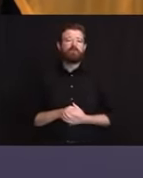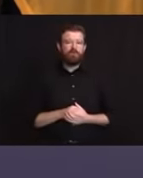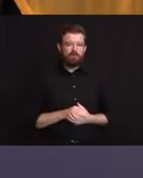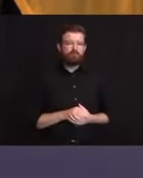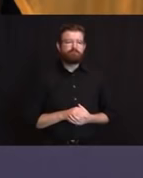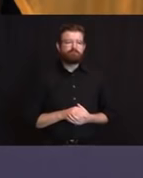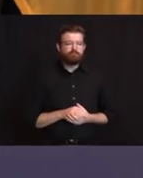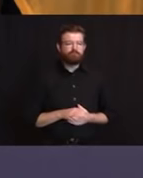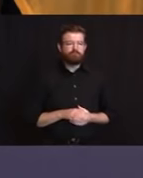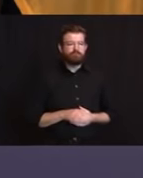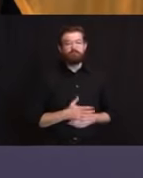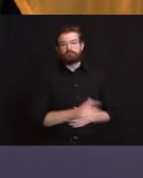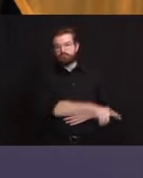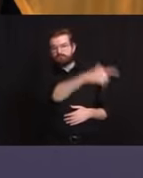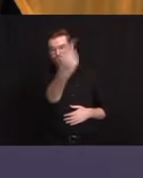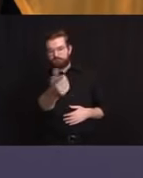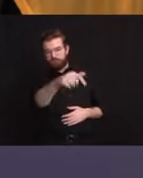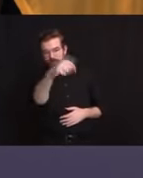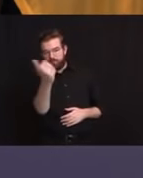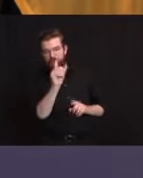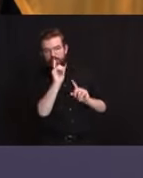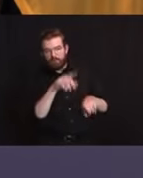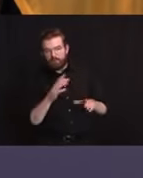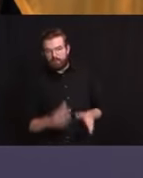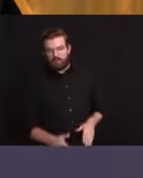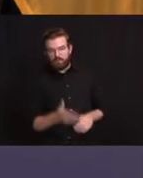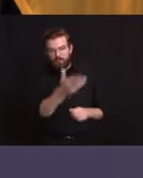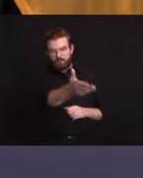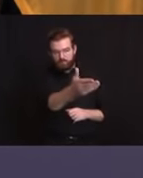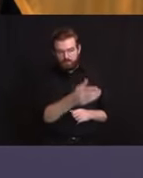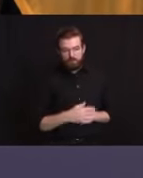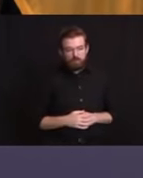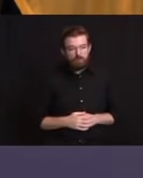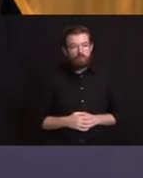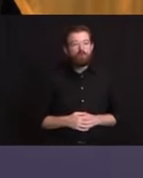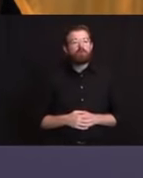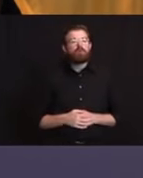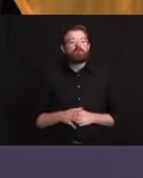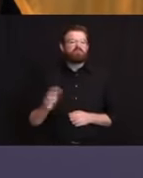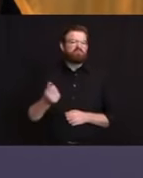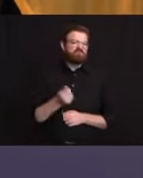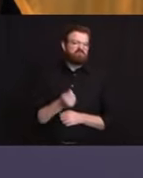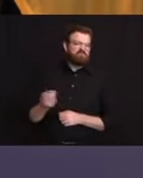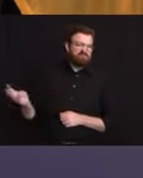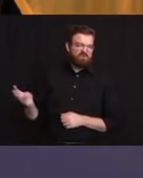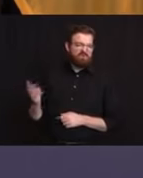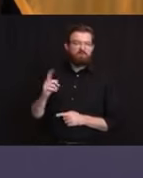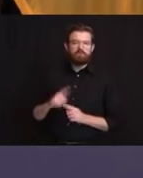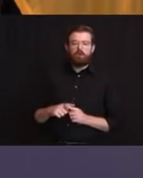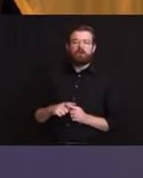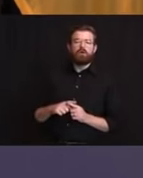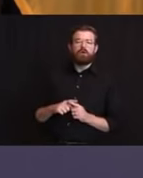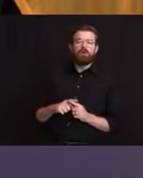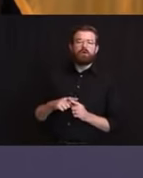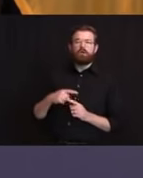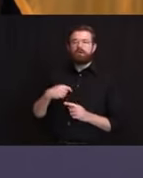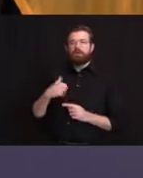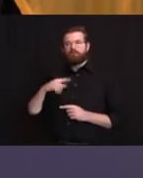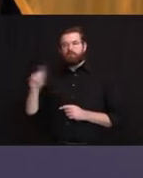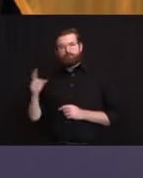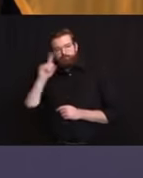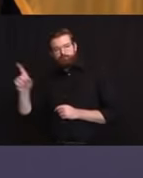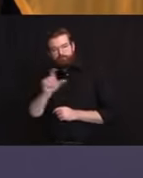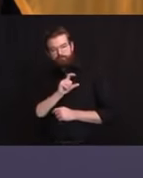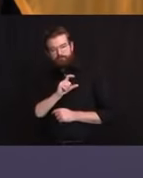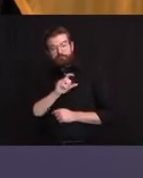Sir. A couple for you, Governor, and then we have one for Colonel Callahan as well. The Trump administration